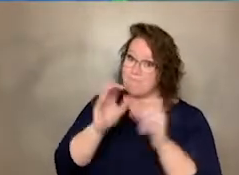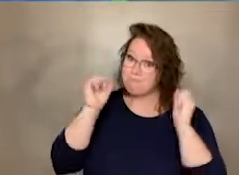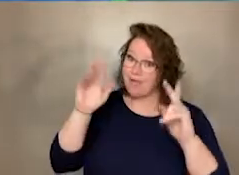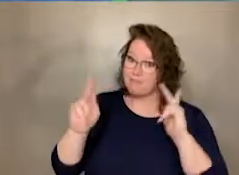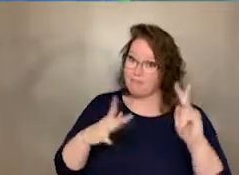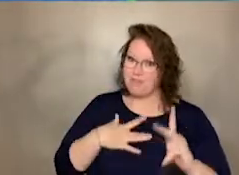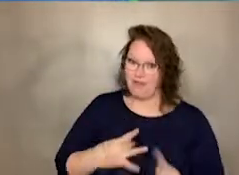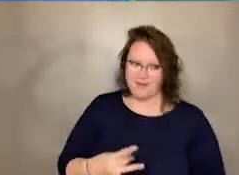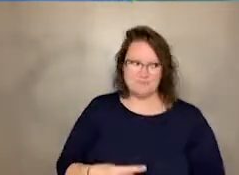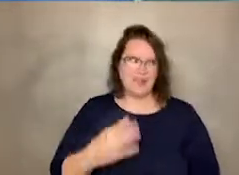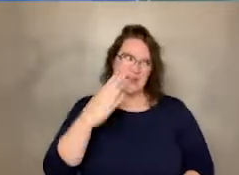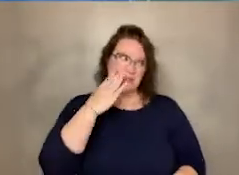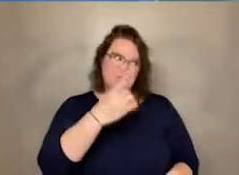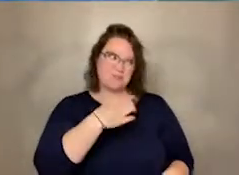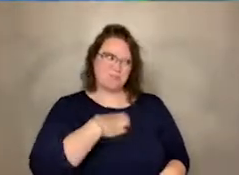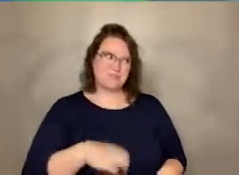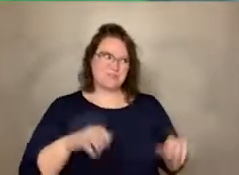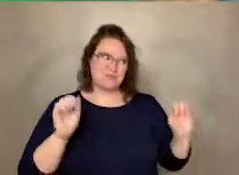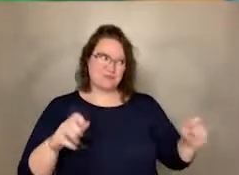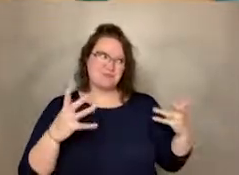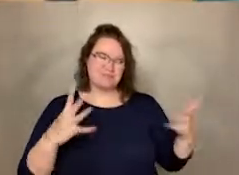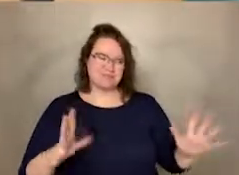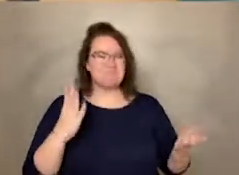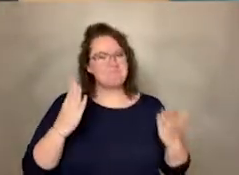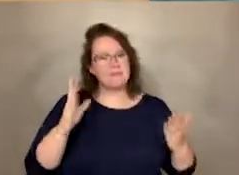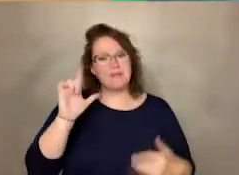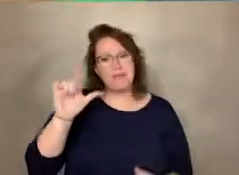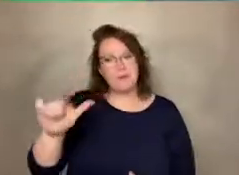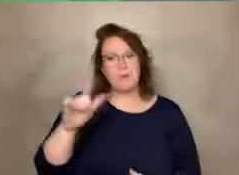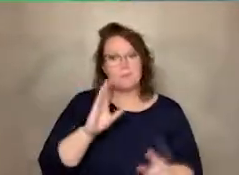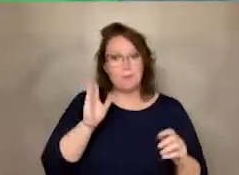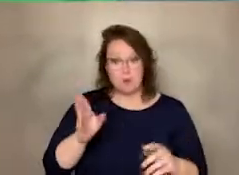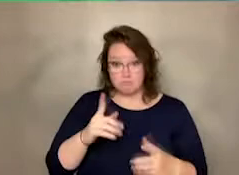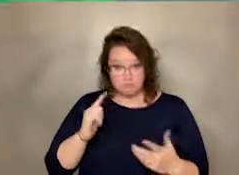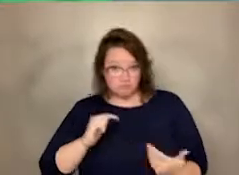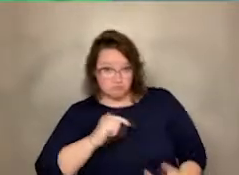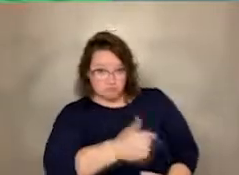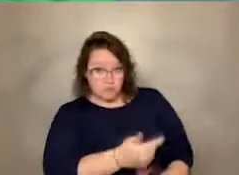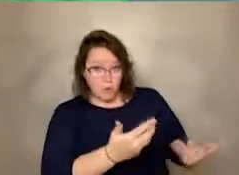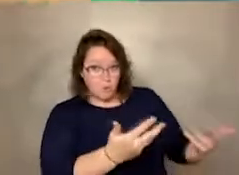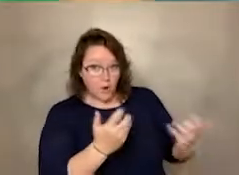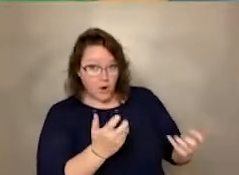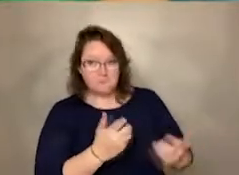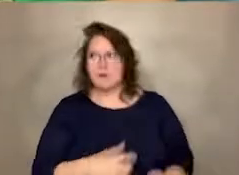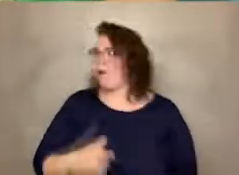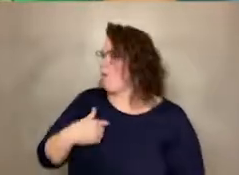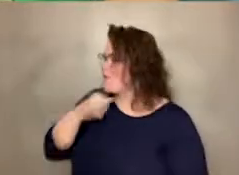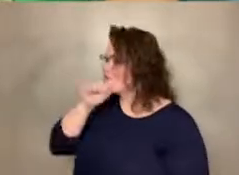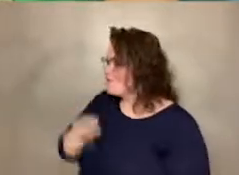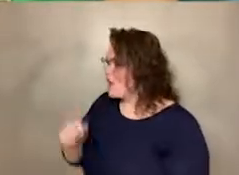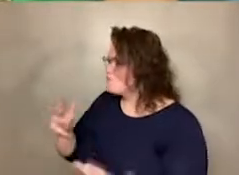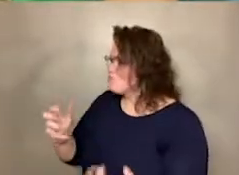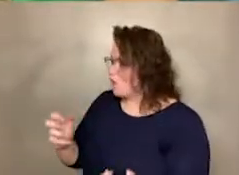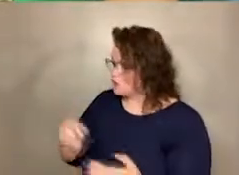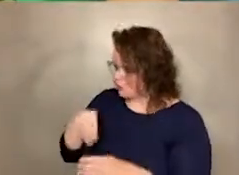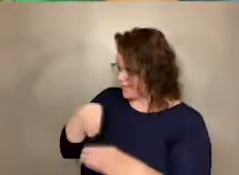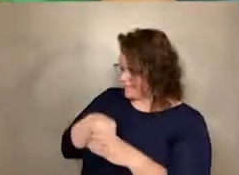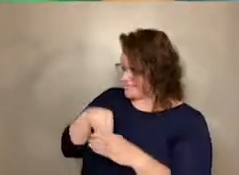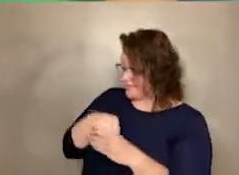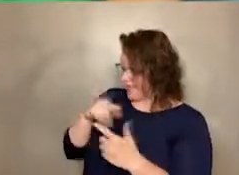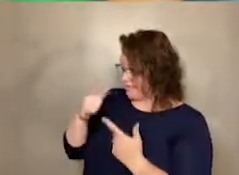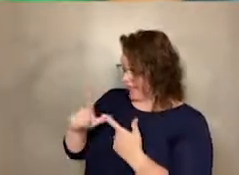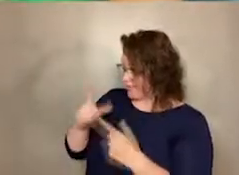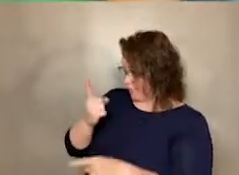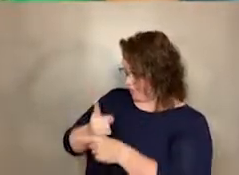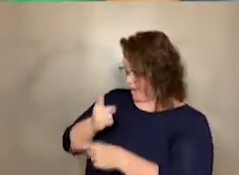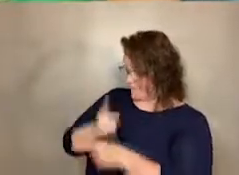wish I could finish it. I'll get to that. But if you want to try I it. would love to. Yep. So do I hit it in the letters? Yep, you can